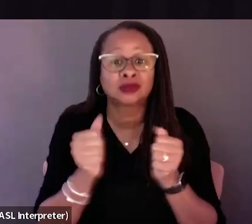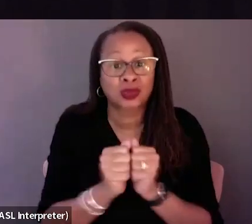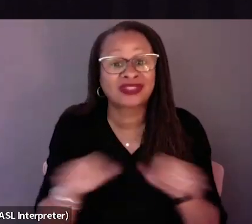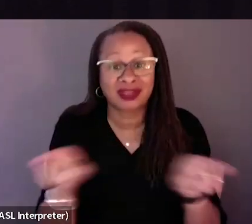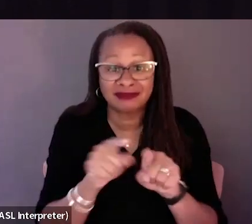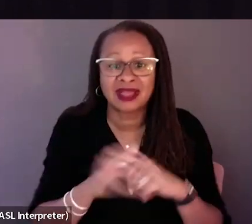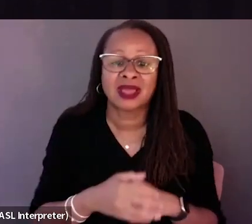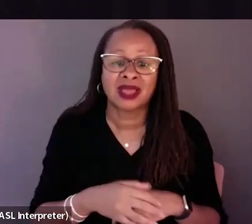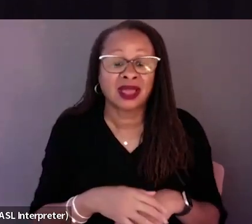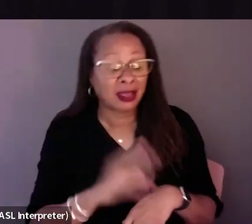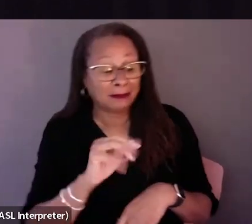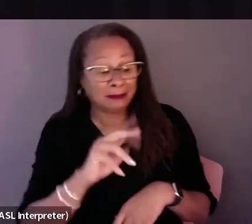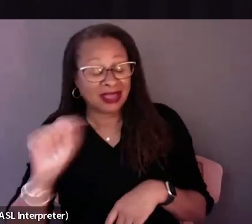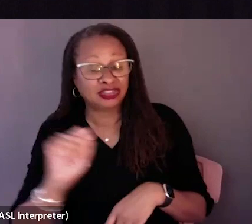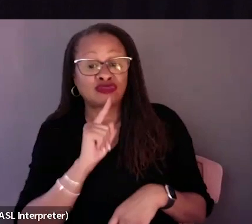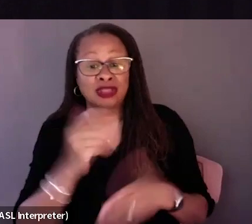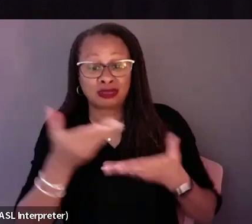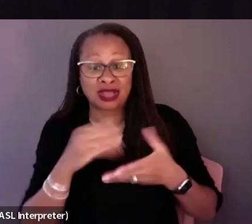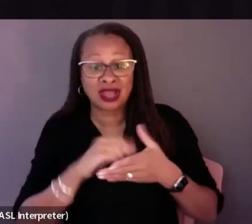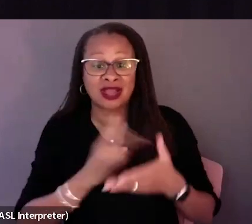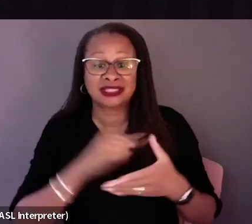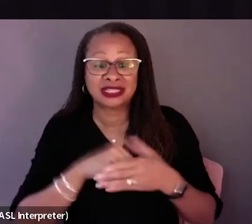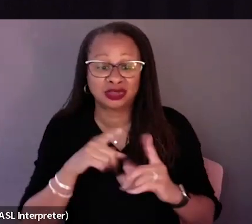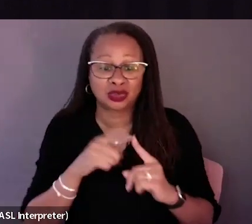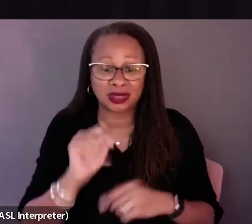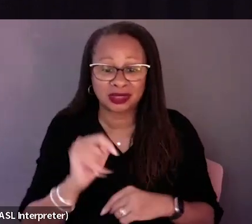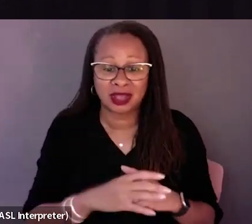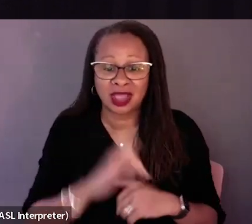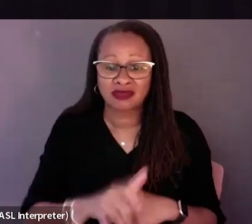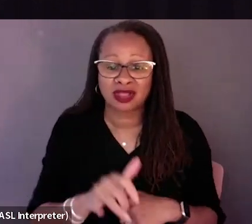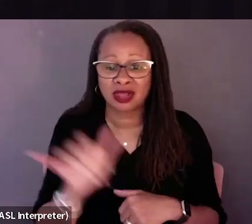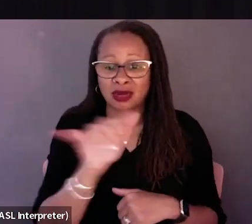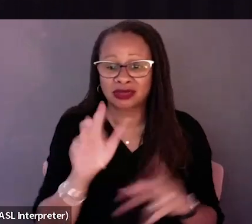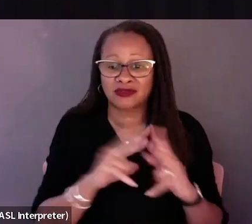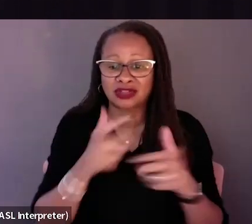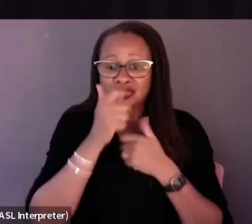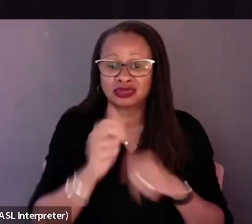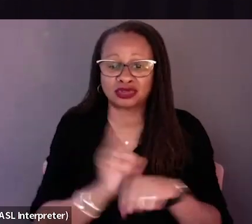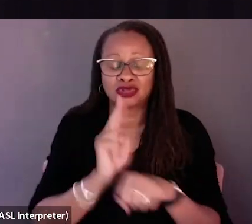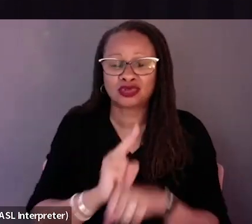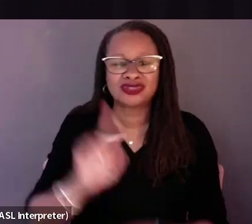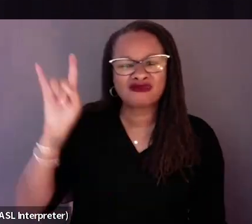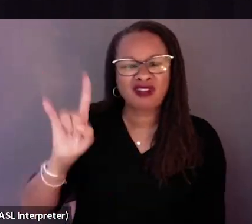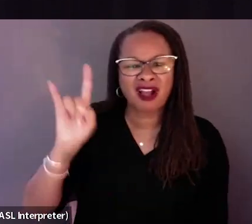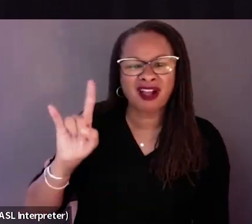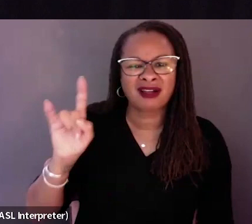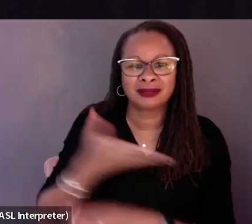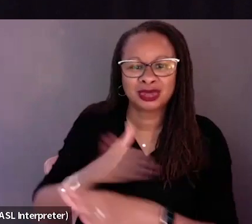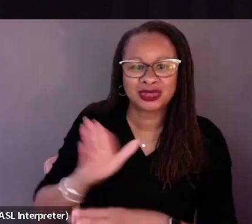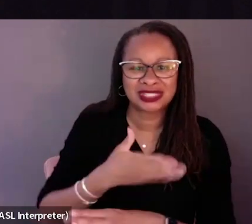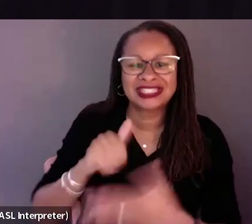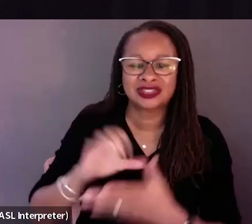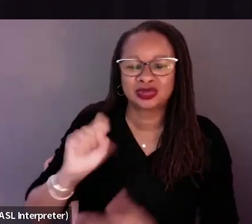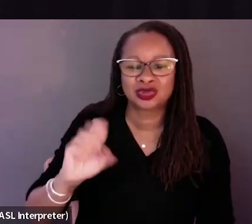really bring us into it. You also very interestingly use rock music in your